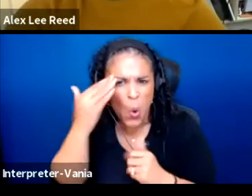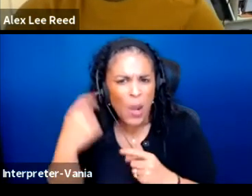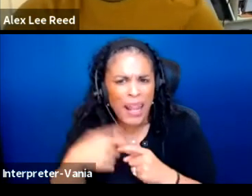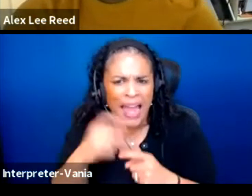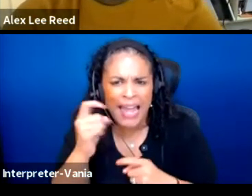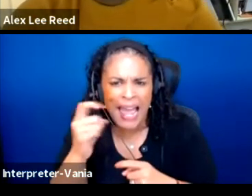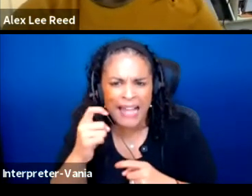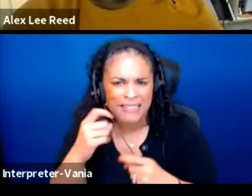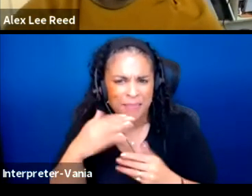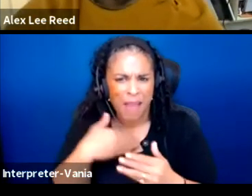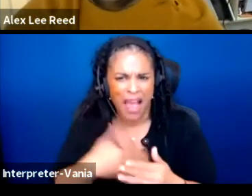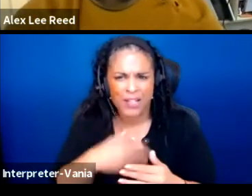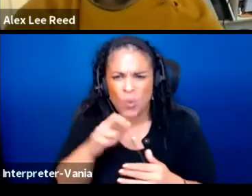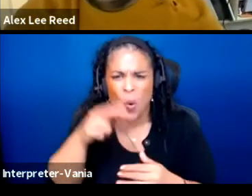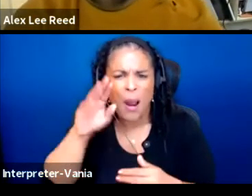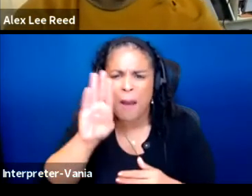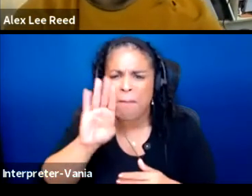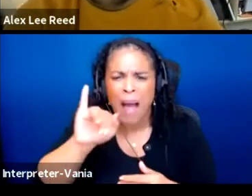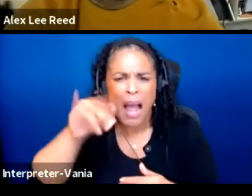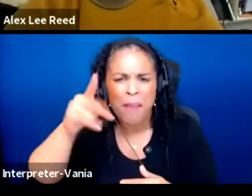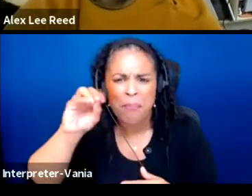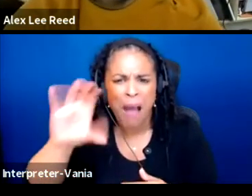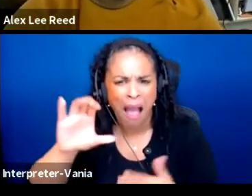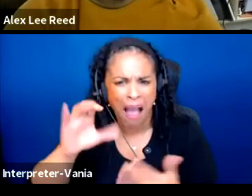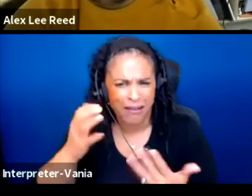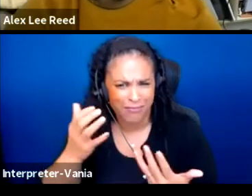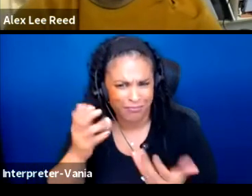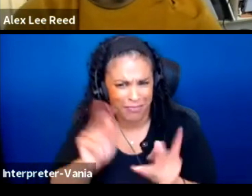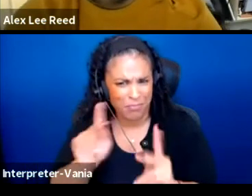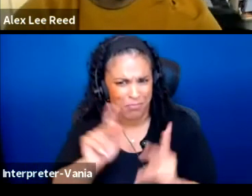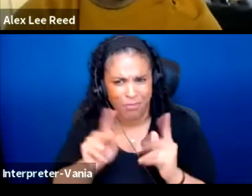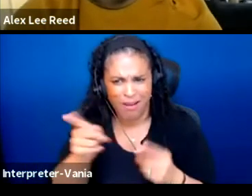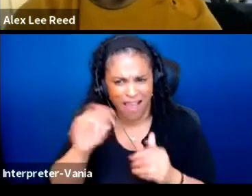or BIPOC period bodies? So how do you know